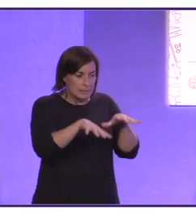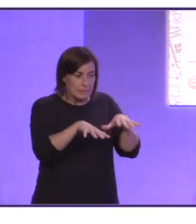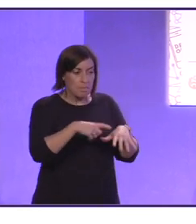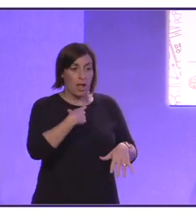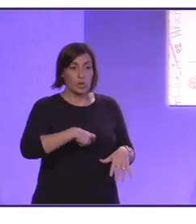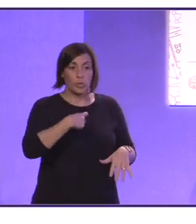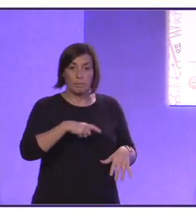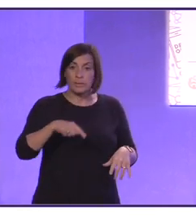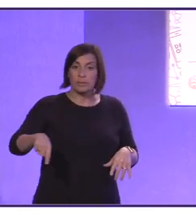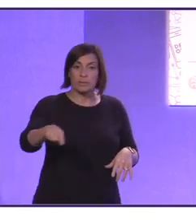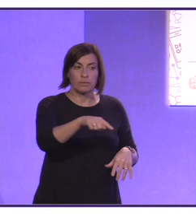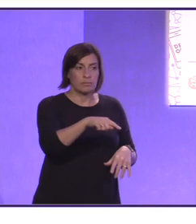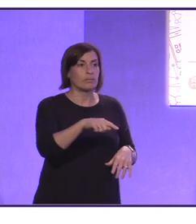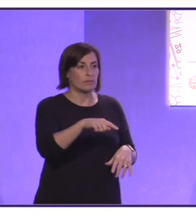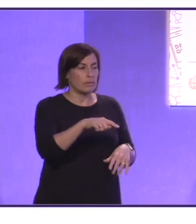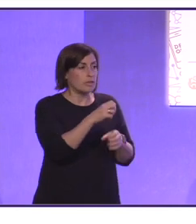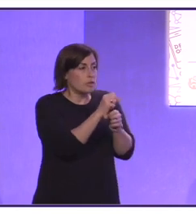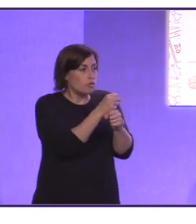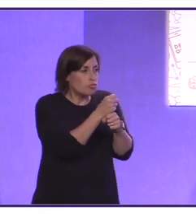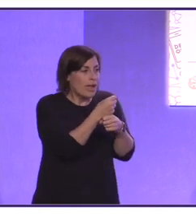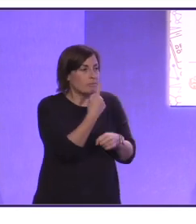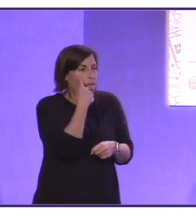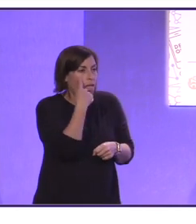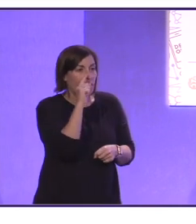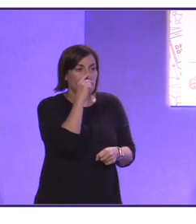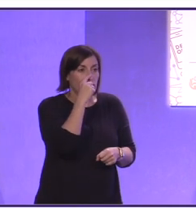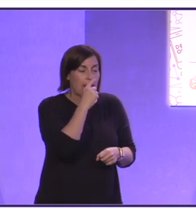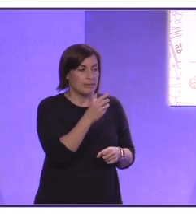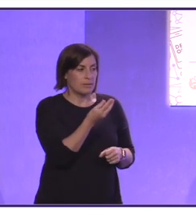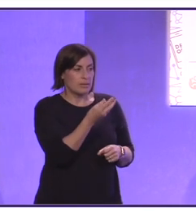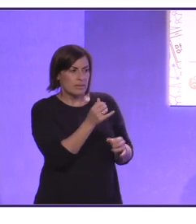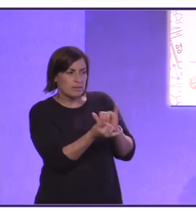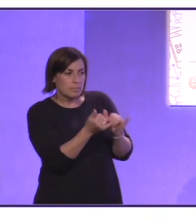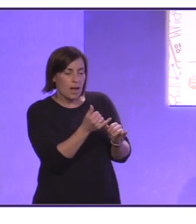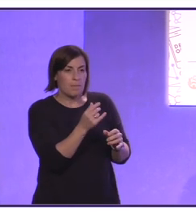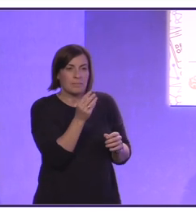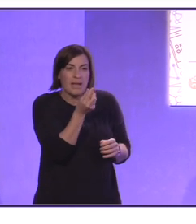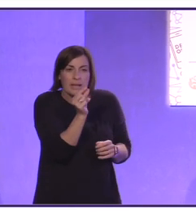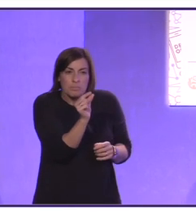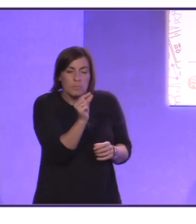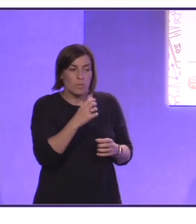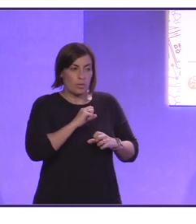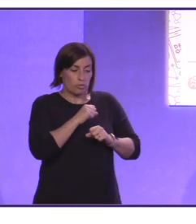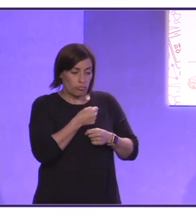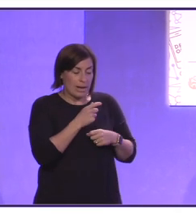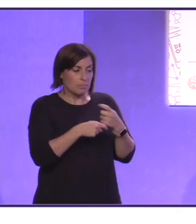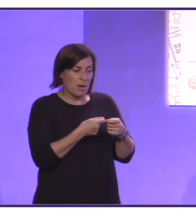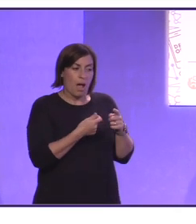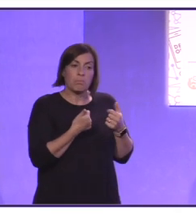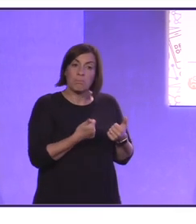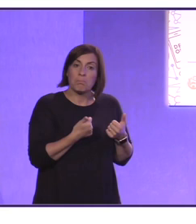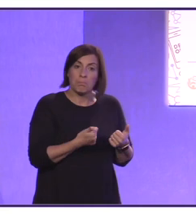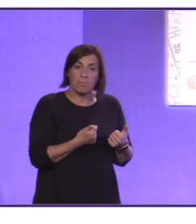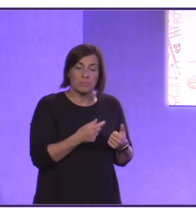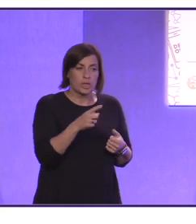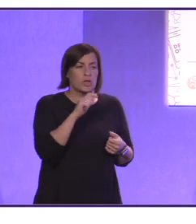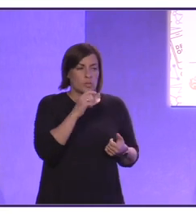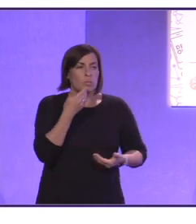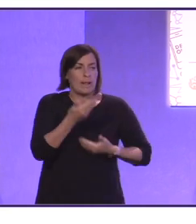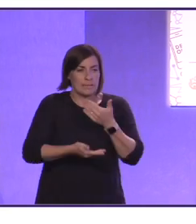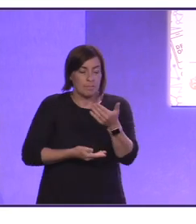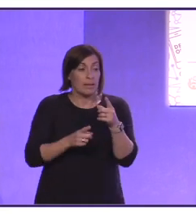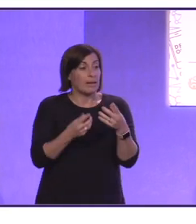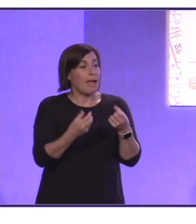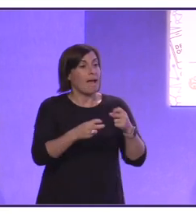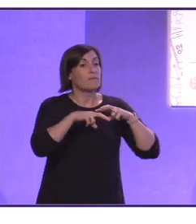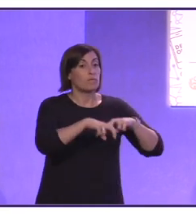ours. Stress on some level is good for you. Not universally, and I'm going to qualify it, but this is a paper that says